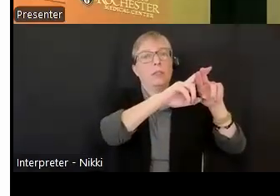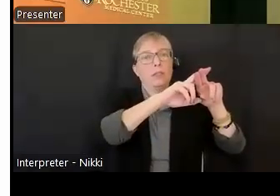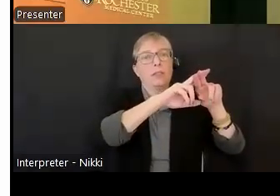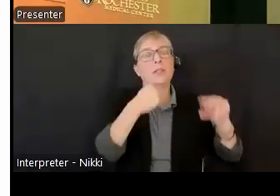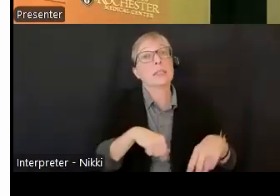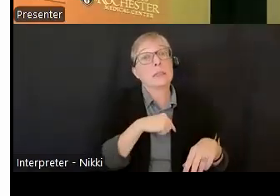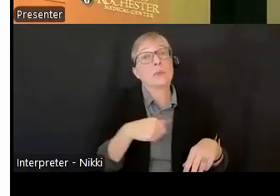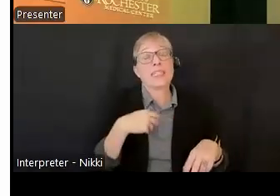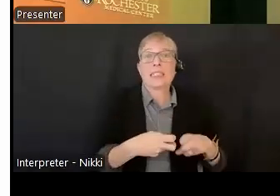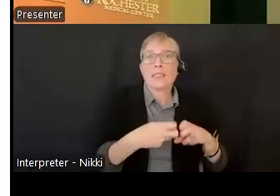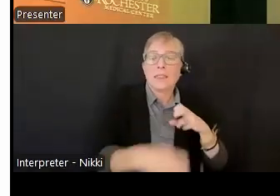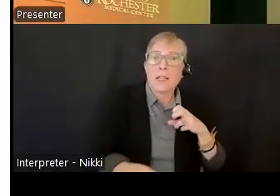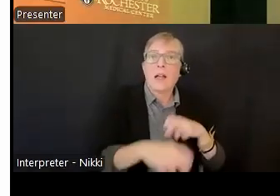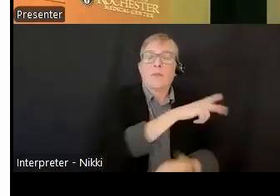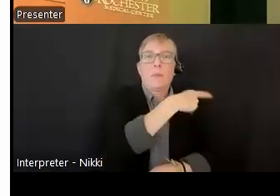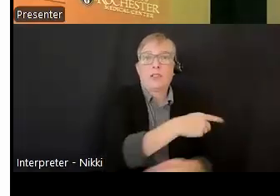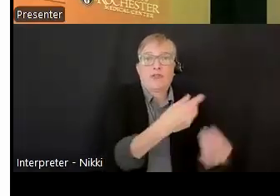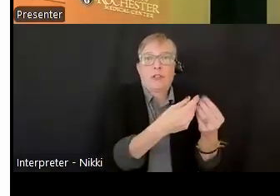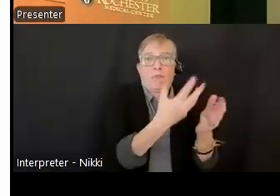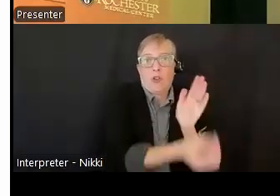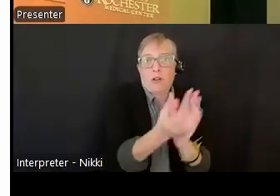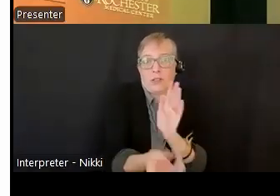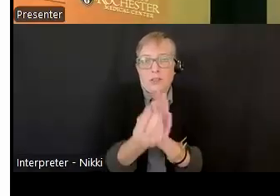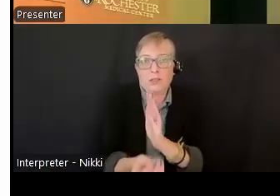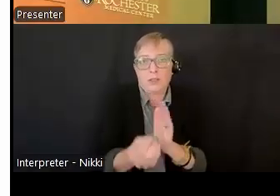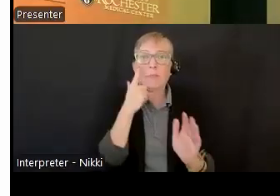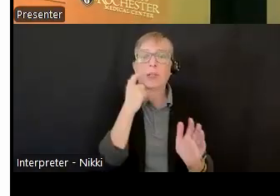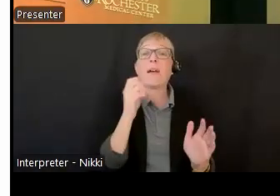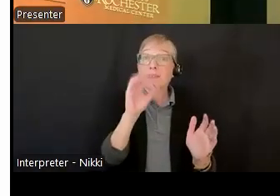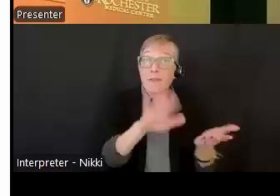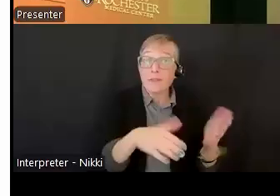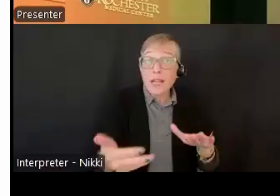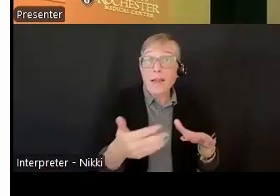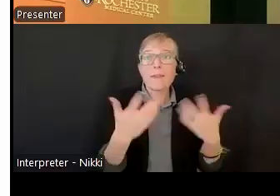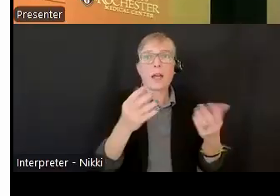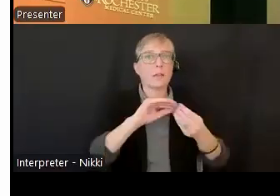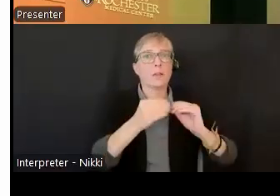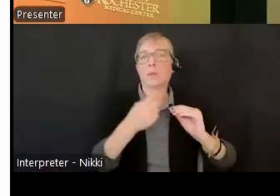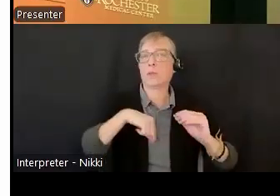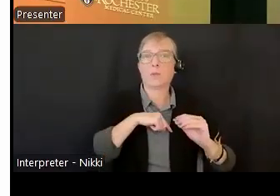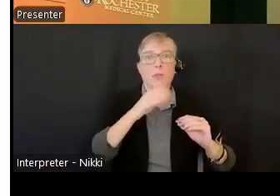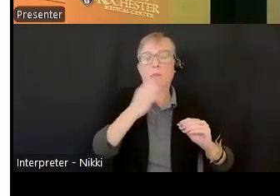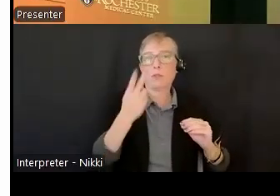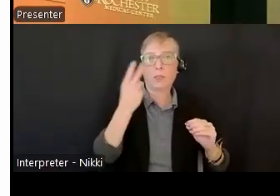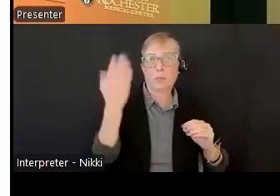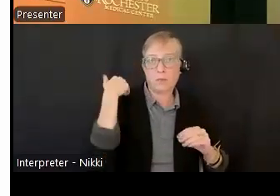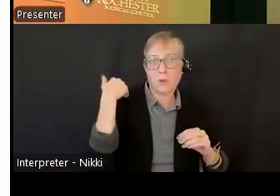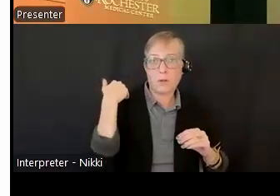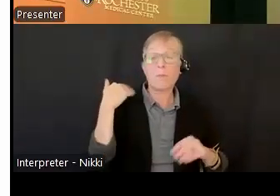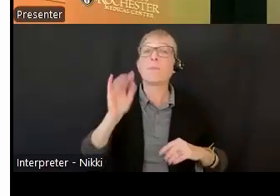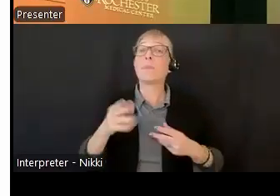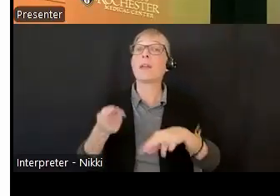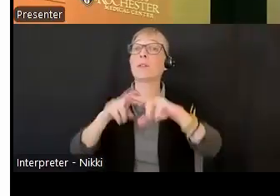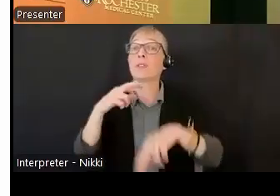due to overdose deaths at rates we had never seen before. And there was an increase. This increased risk was being managed without